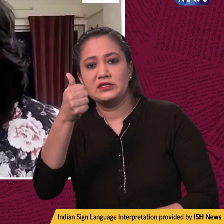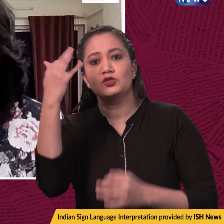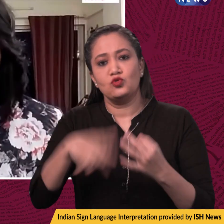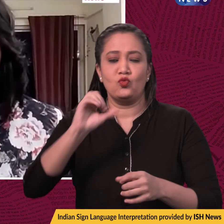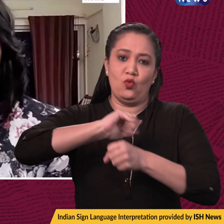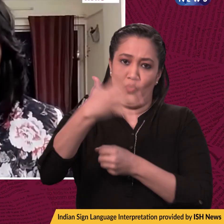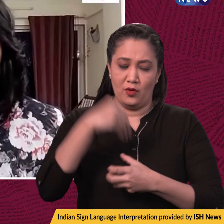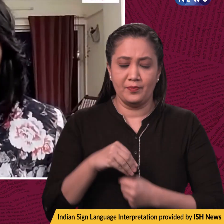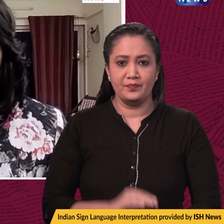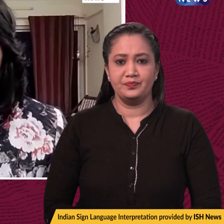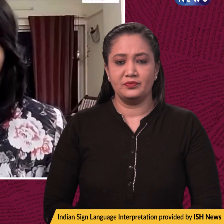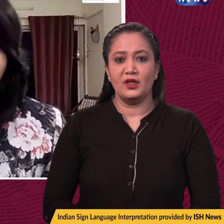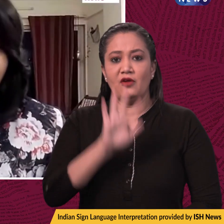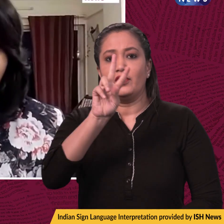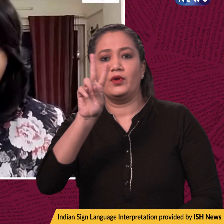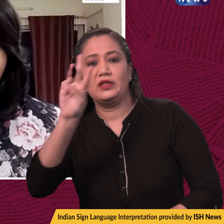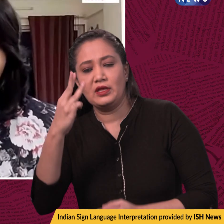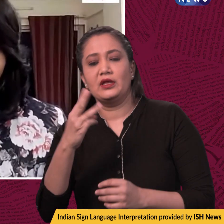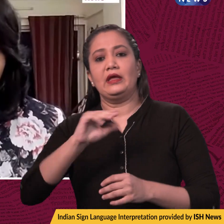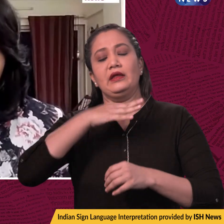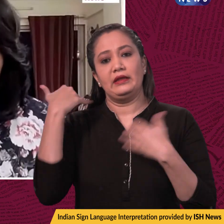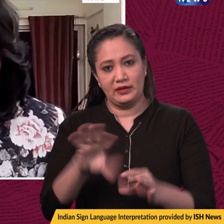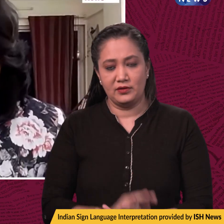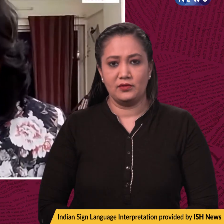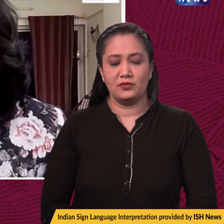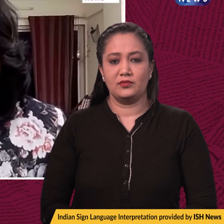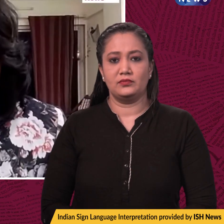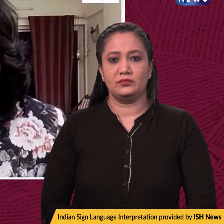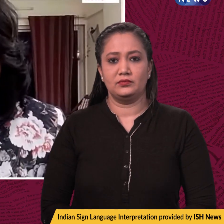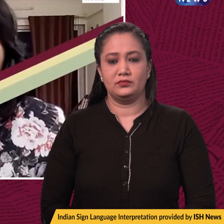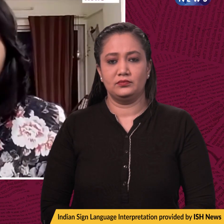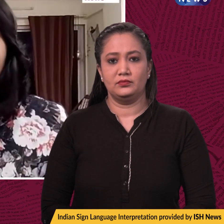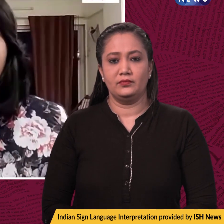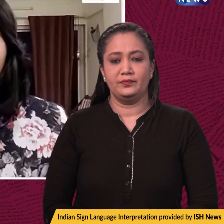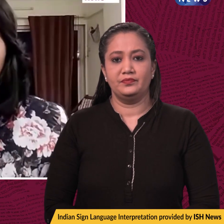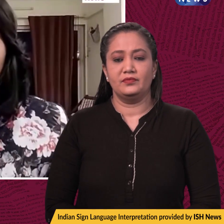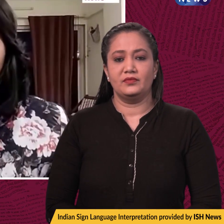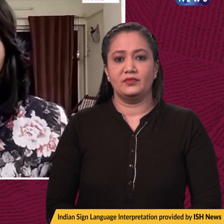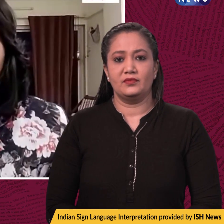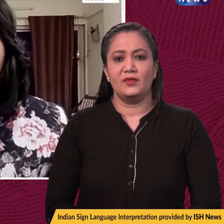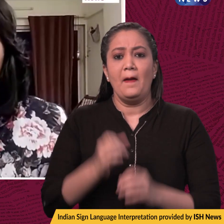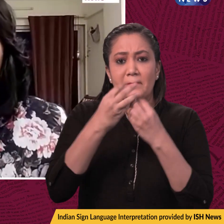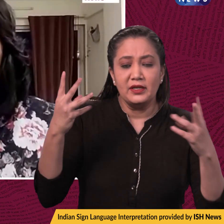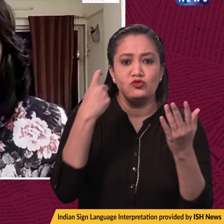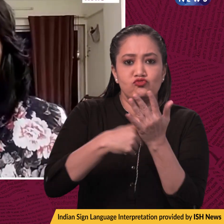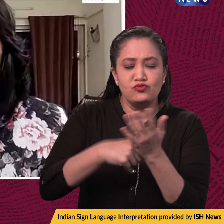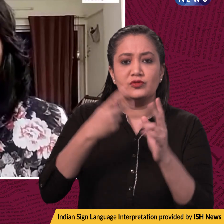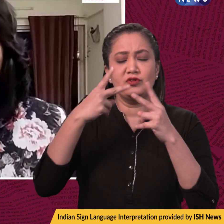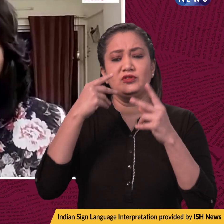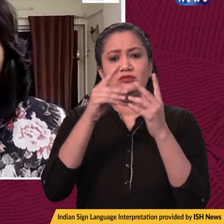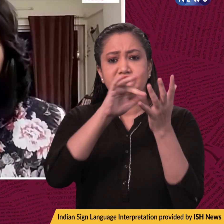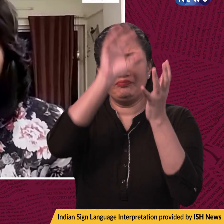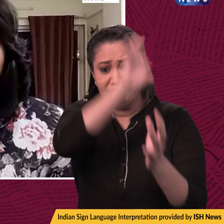5,326 new COVID cases and 453 deaths in the last 24 hours. In the meantime, several restrictions coming in